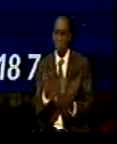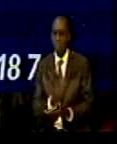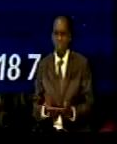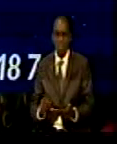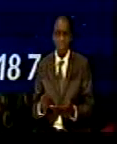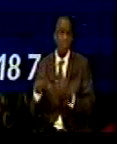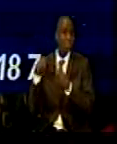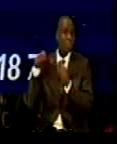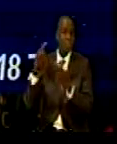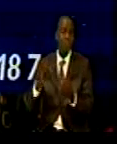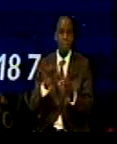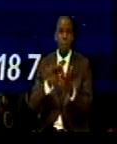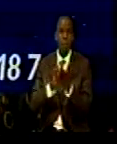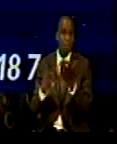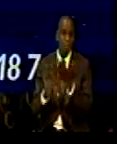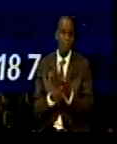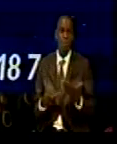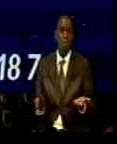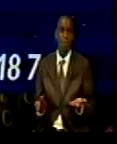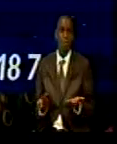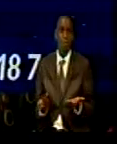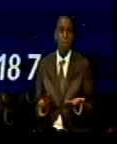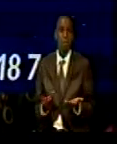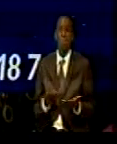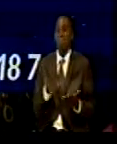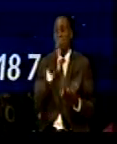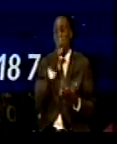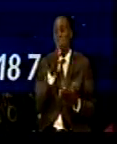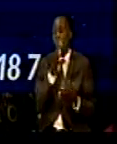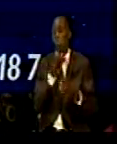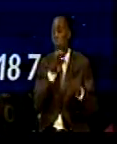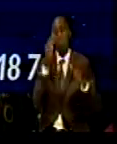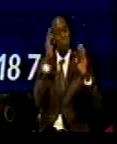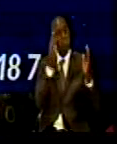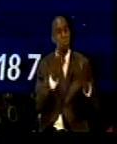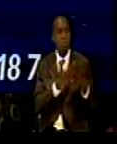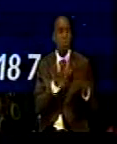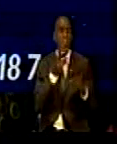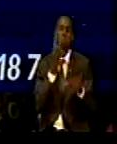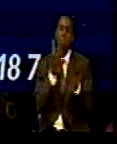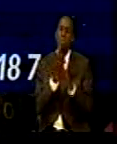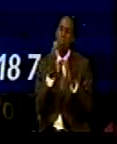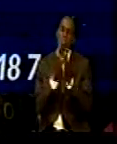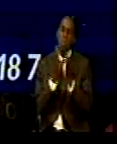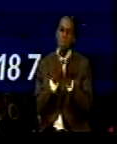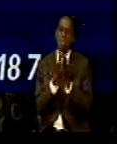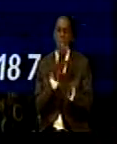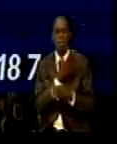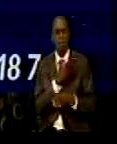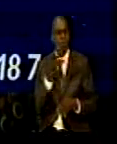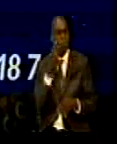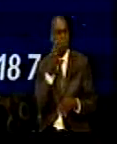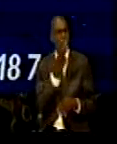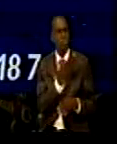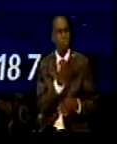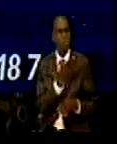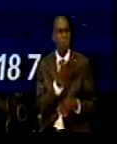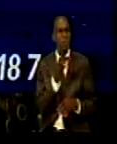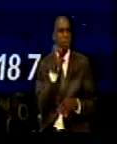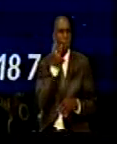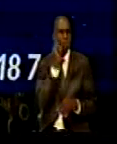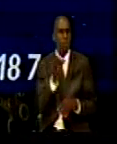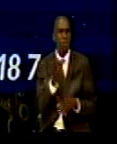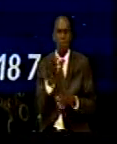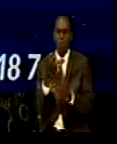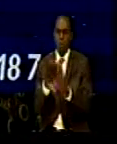paying attention, actually. I was praying. I just turned my eyes. And I saw her stretch her hand. She collected a form